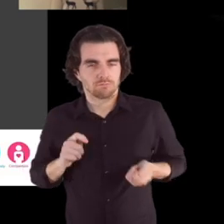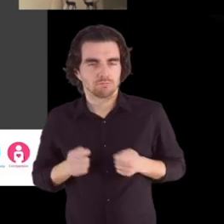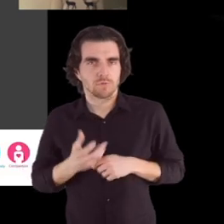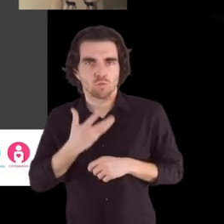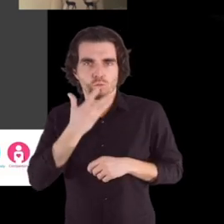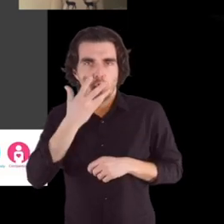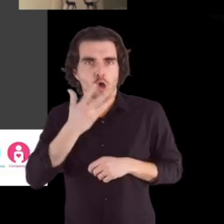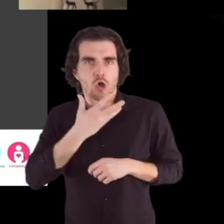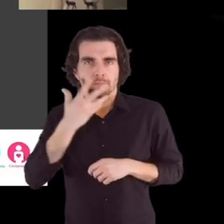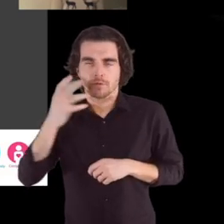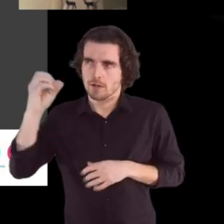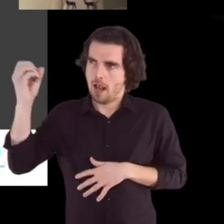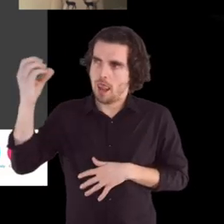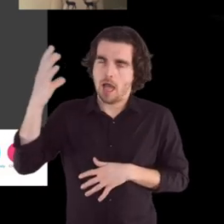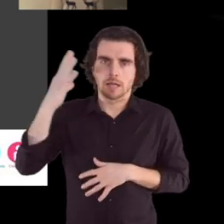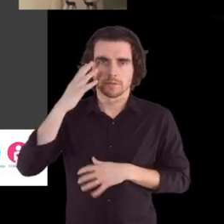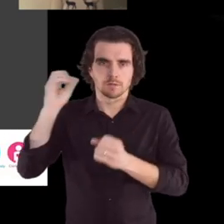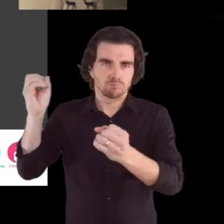just noticing how that feels in your body.